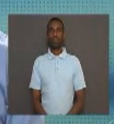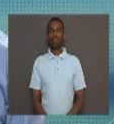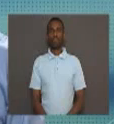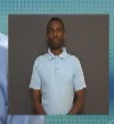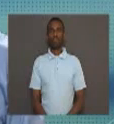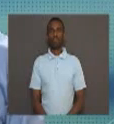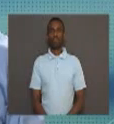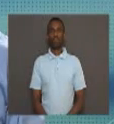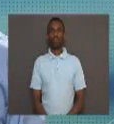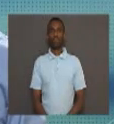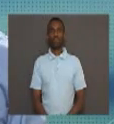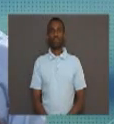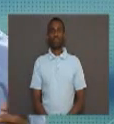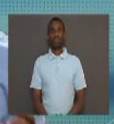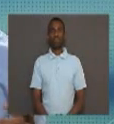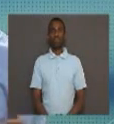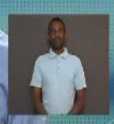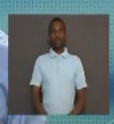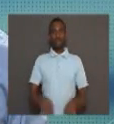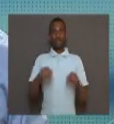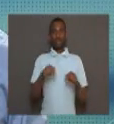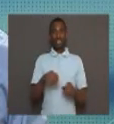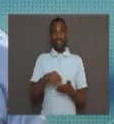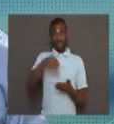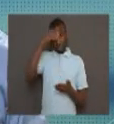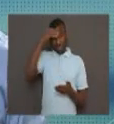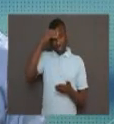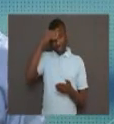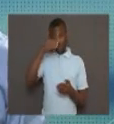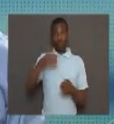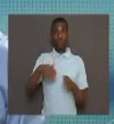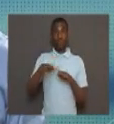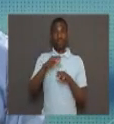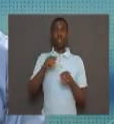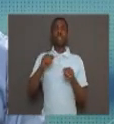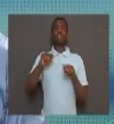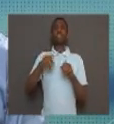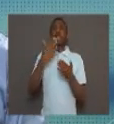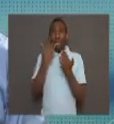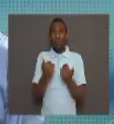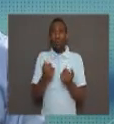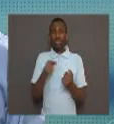Based on what we have learned, let us answer this question together.